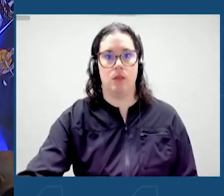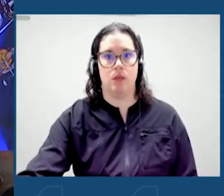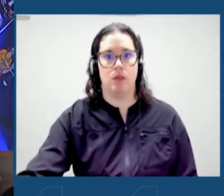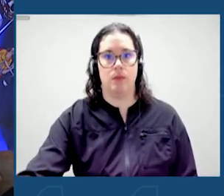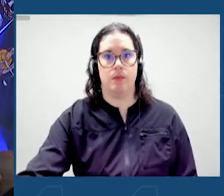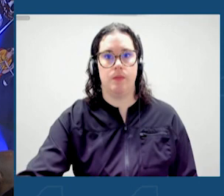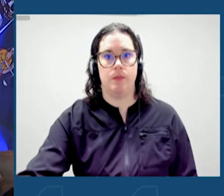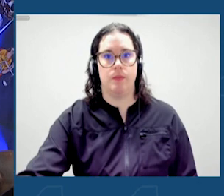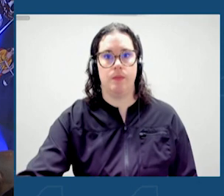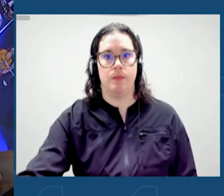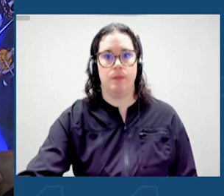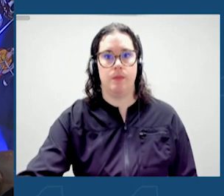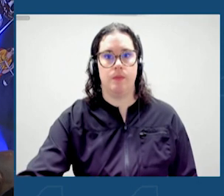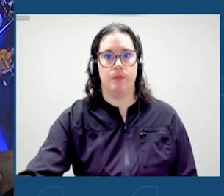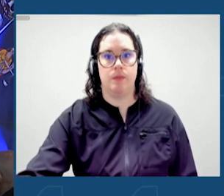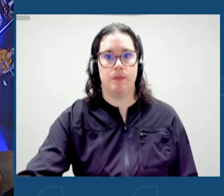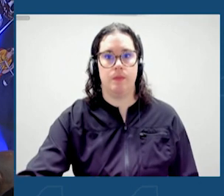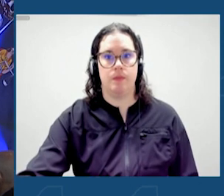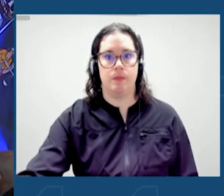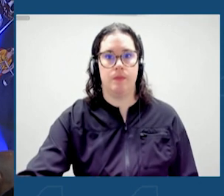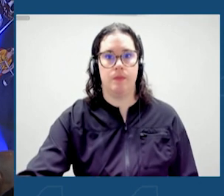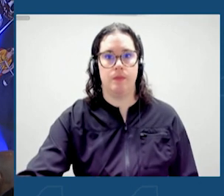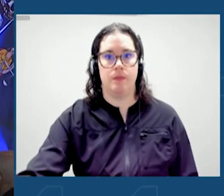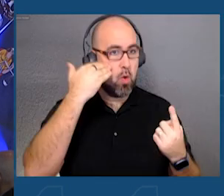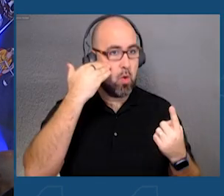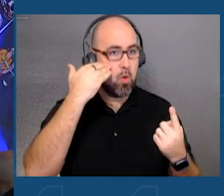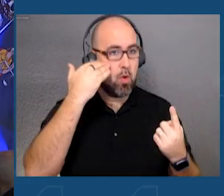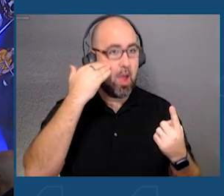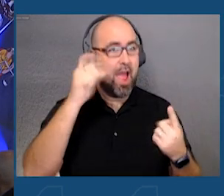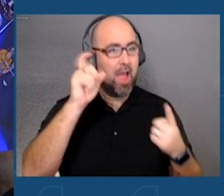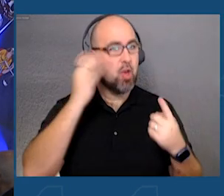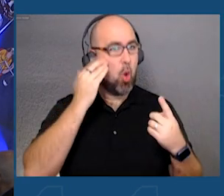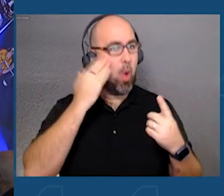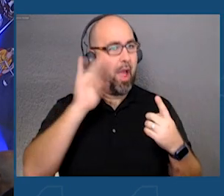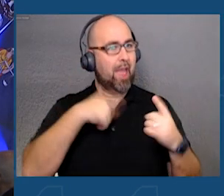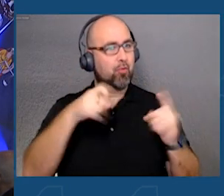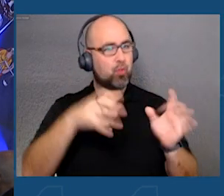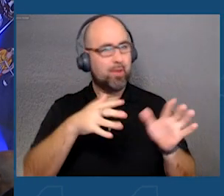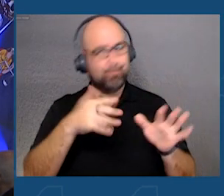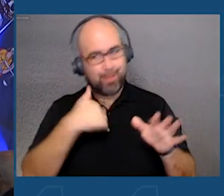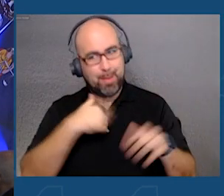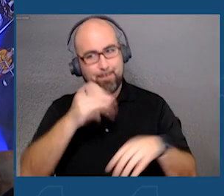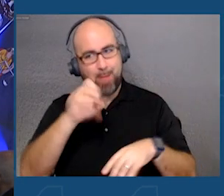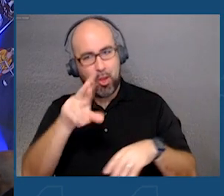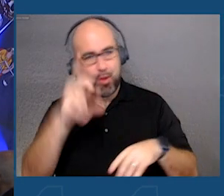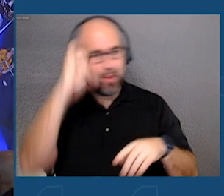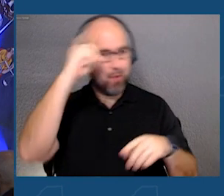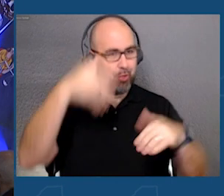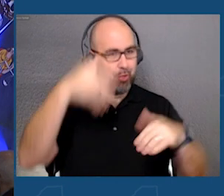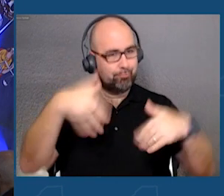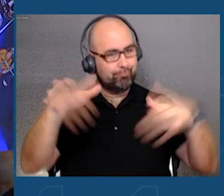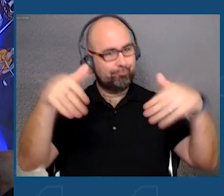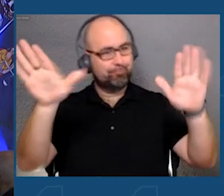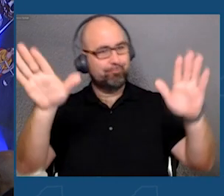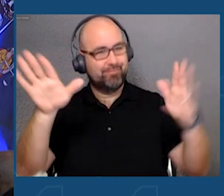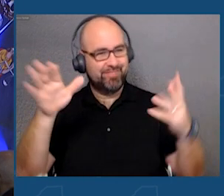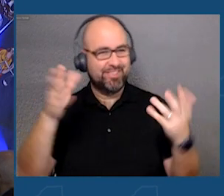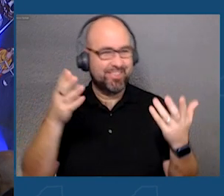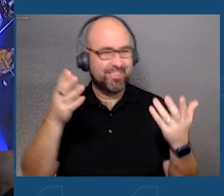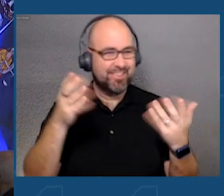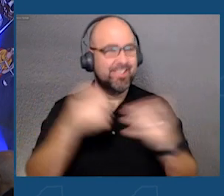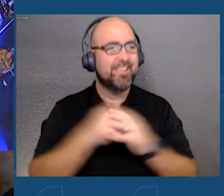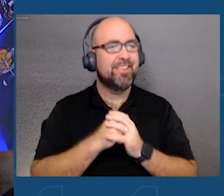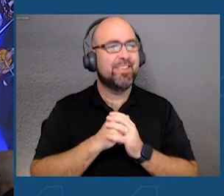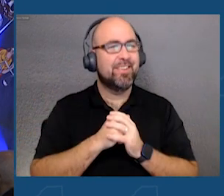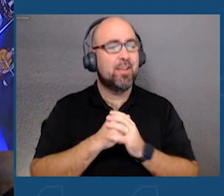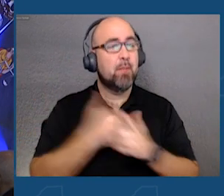So I know I have to get the mayor and the governor out of here. So this is the last question. So we talked about equity,